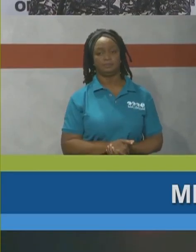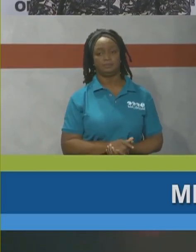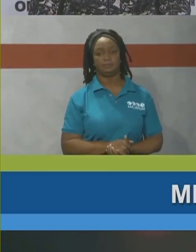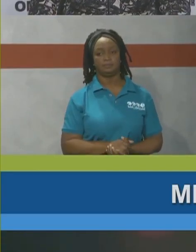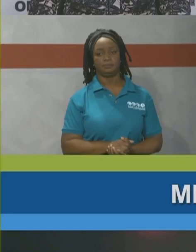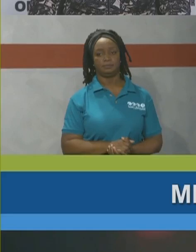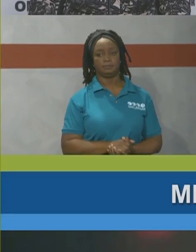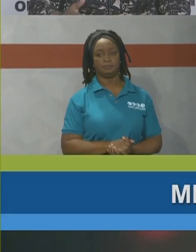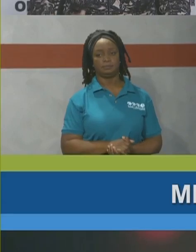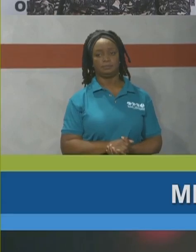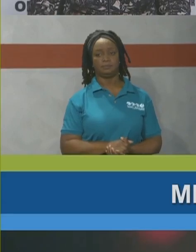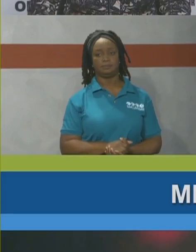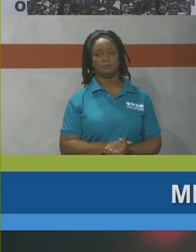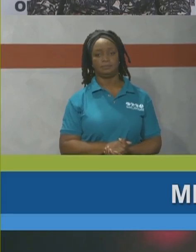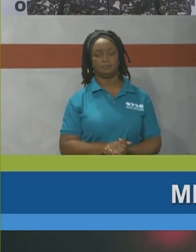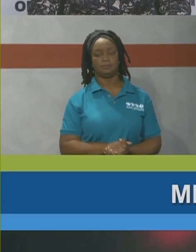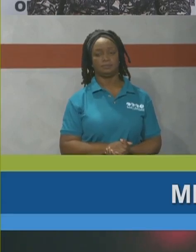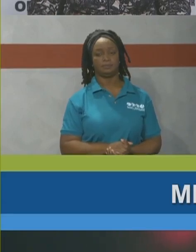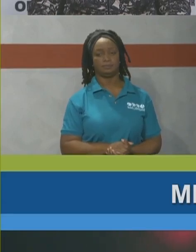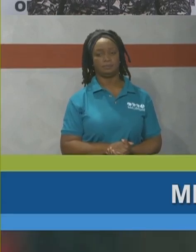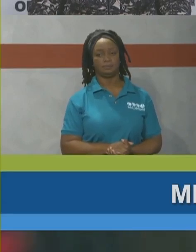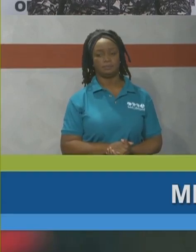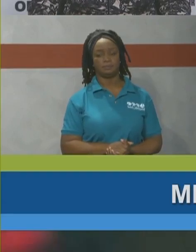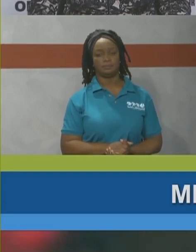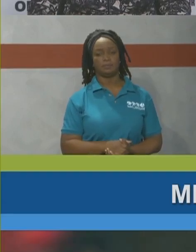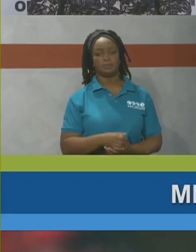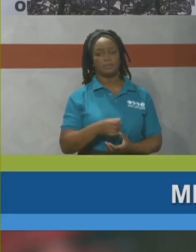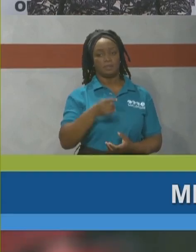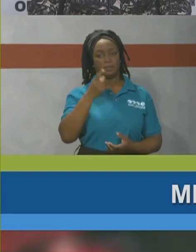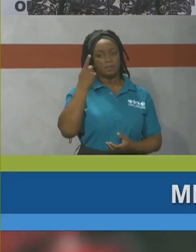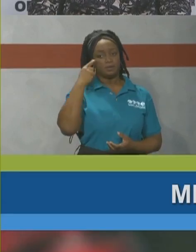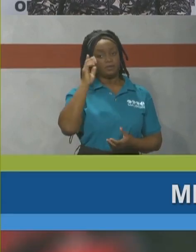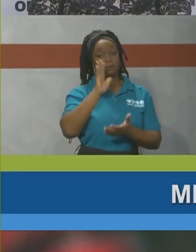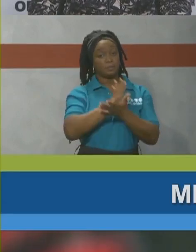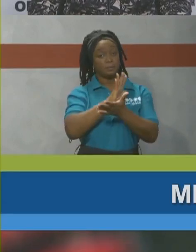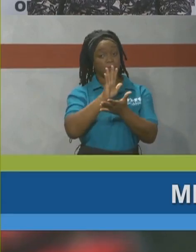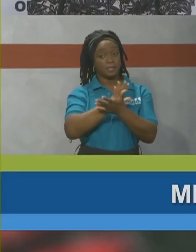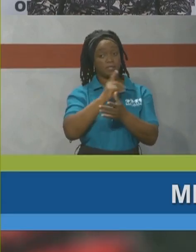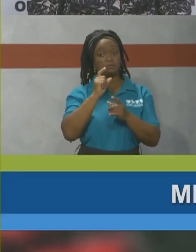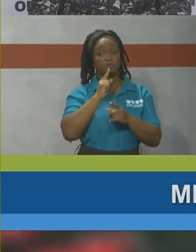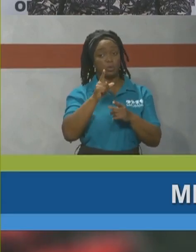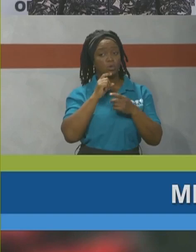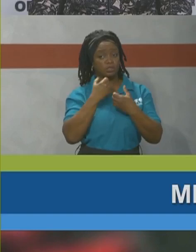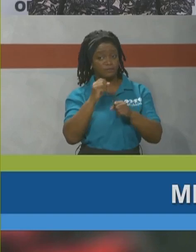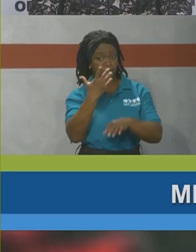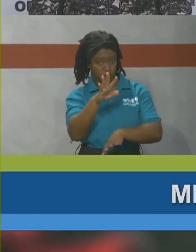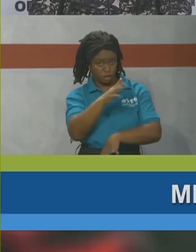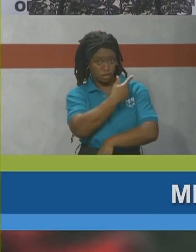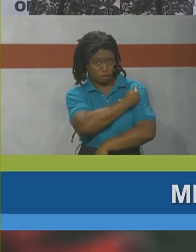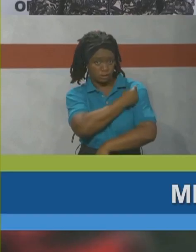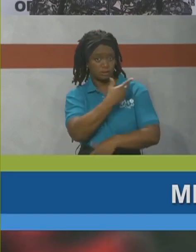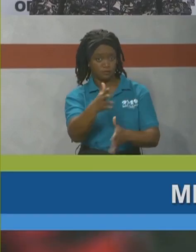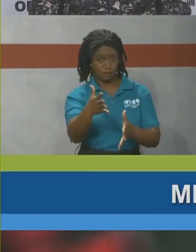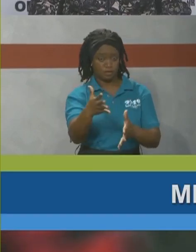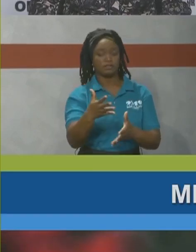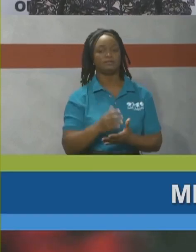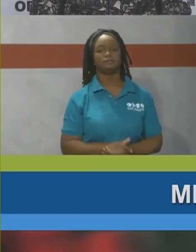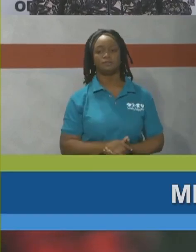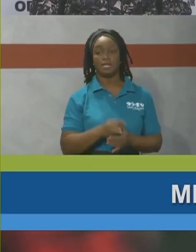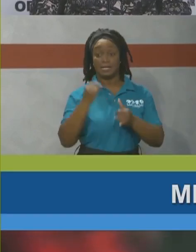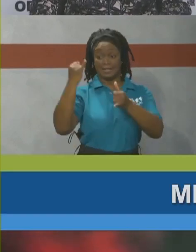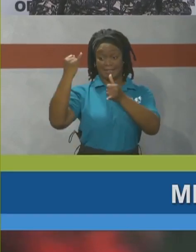With regards to, as I mentioned about the preparation for school, be vaccine ready. But last but not least is that our